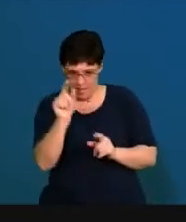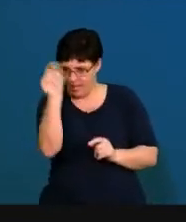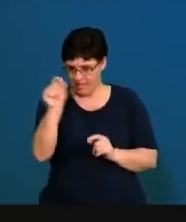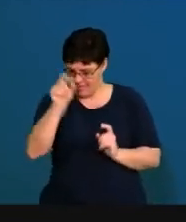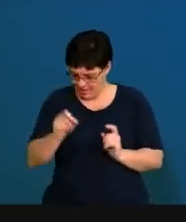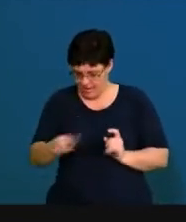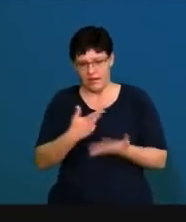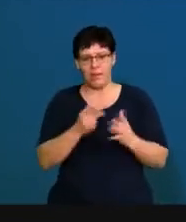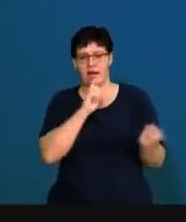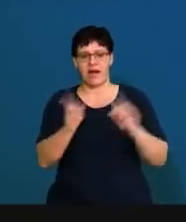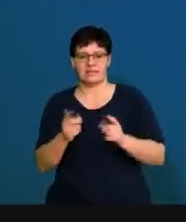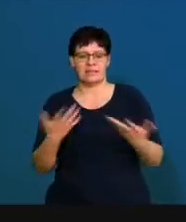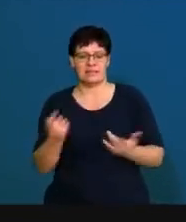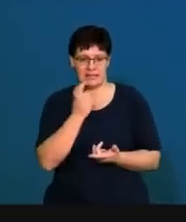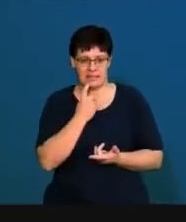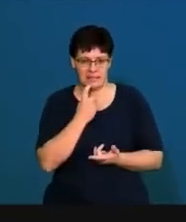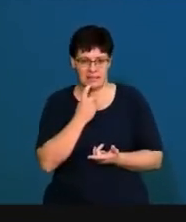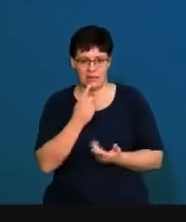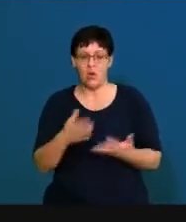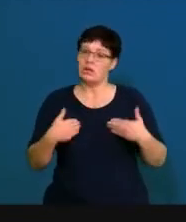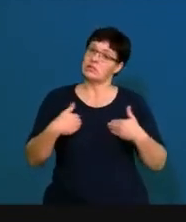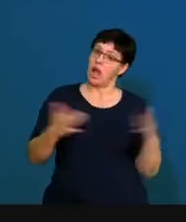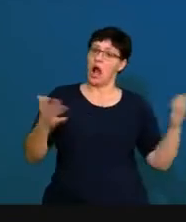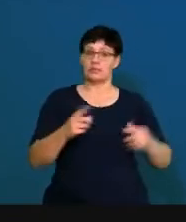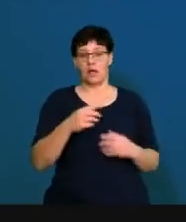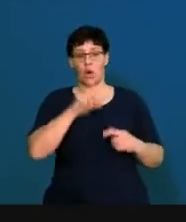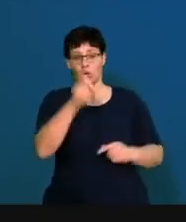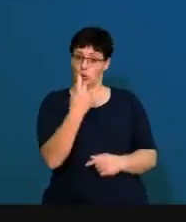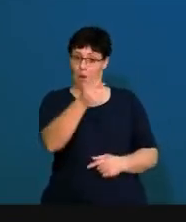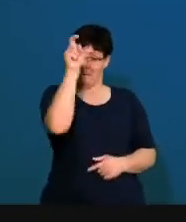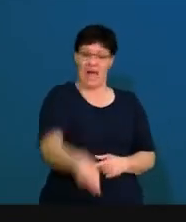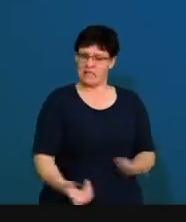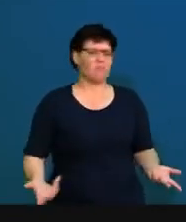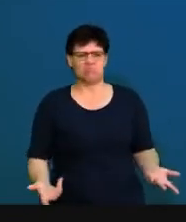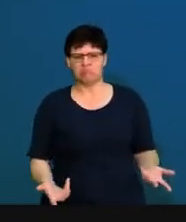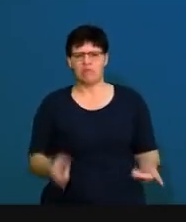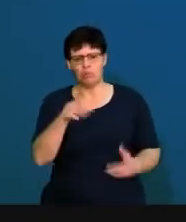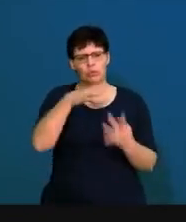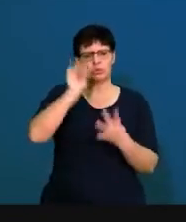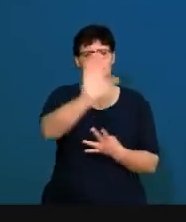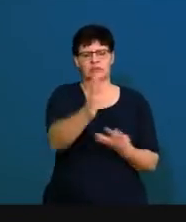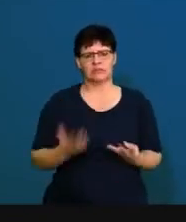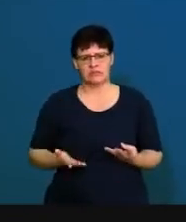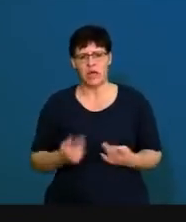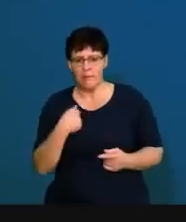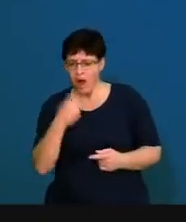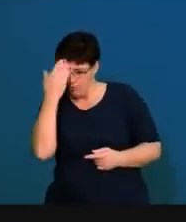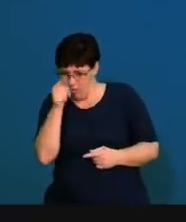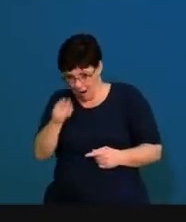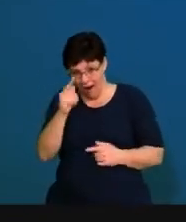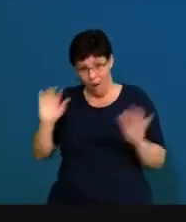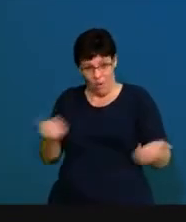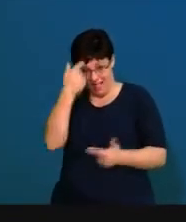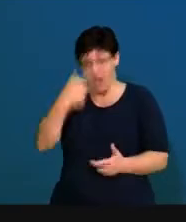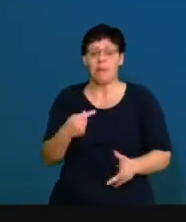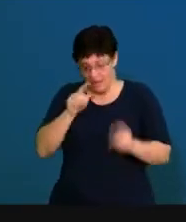know that you do not have to start with question 1, okay? You can start with the questions that are actually, you can get the most marks out of, so